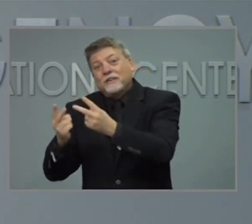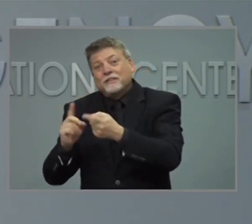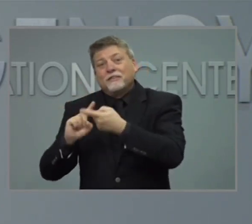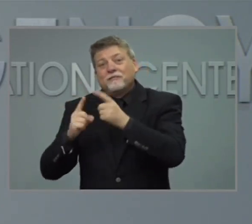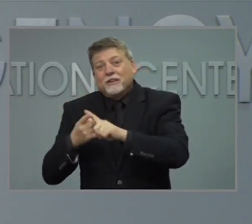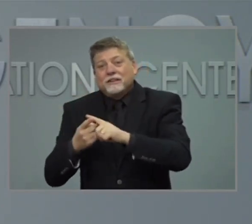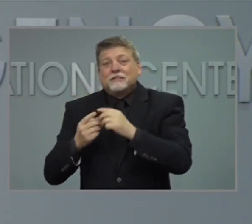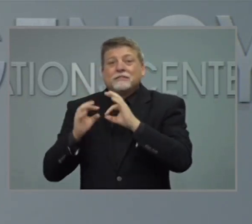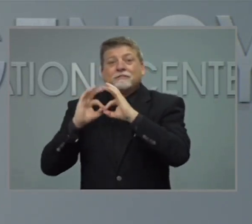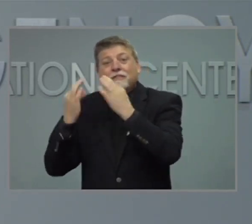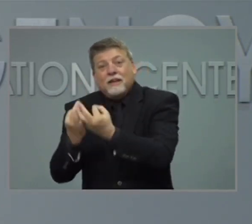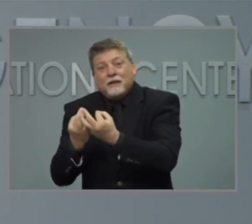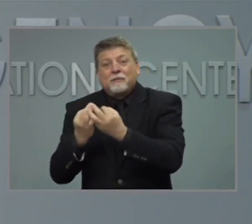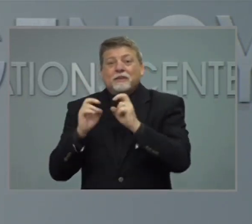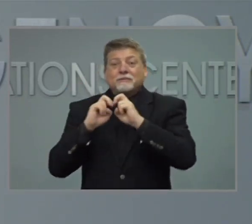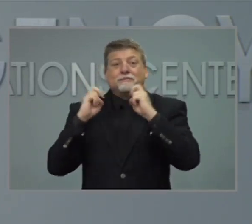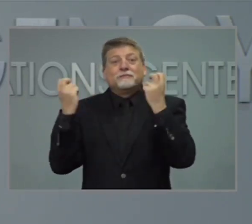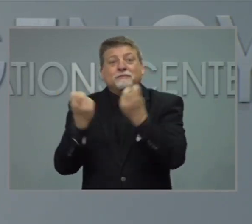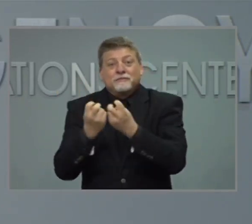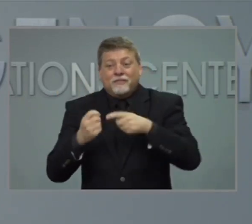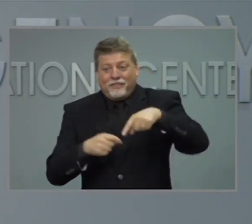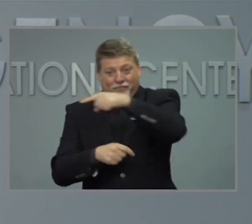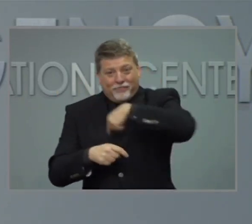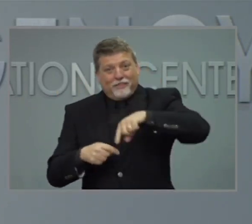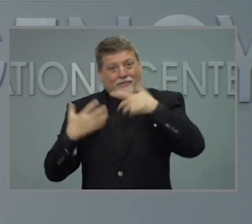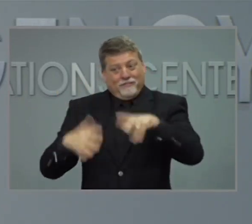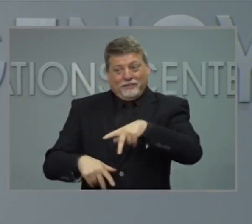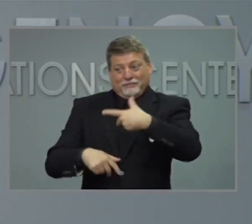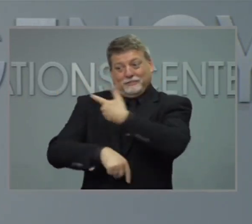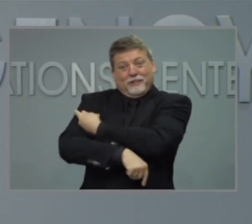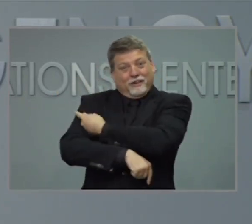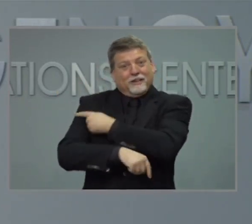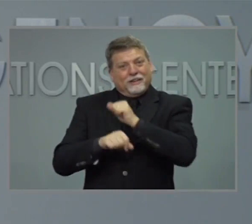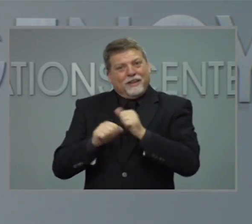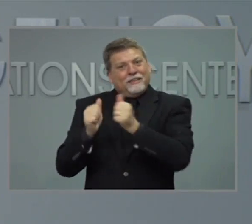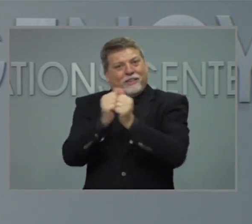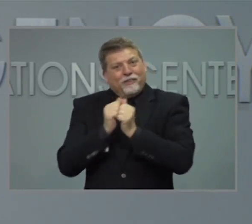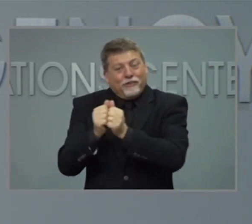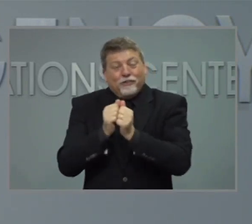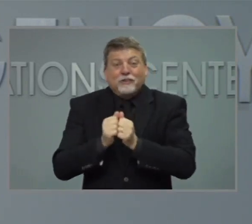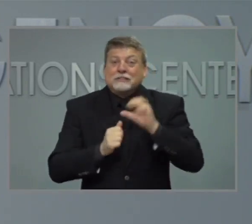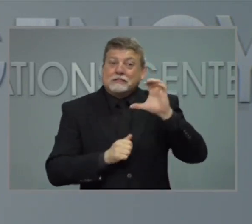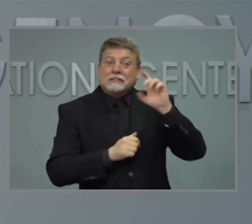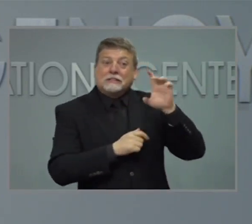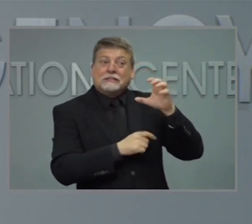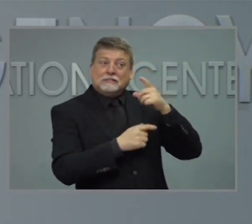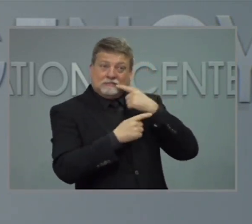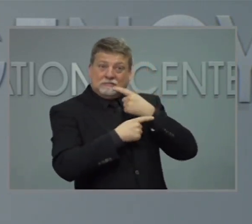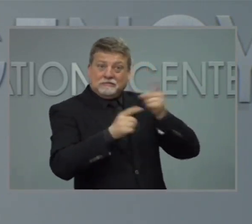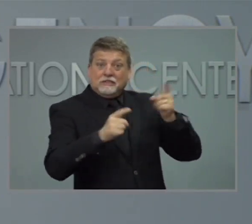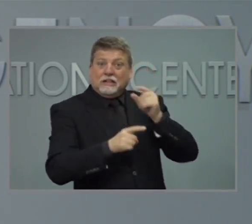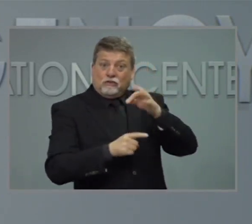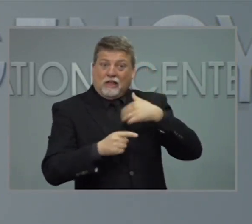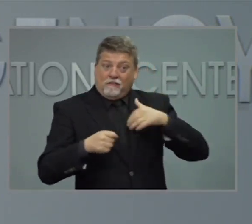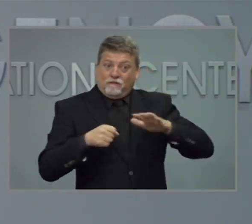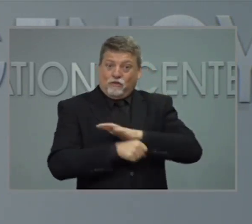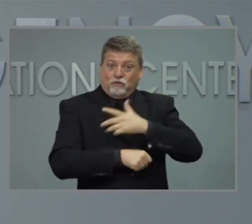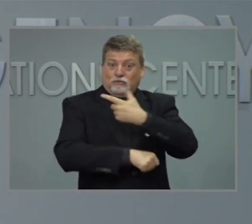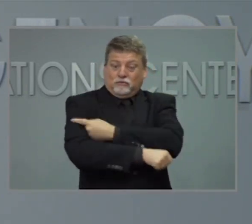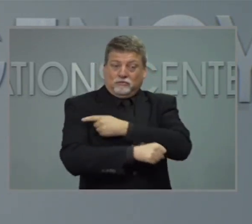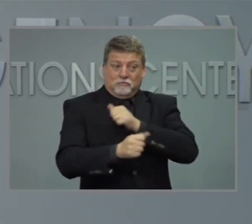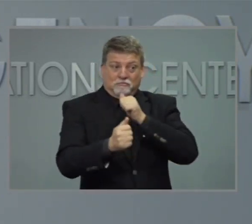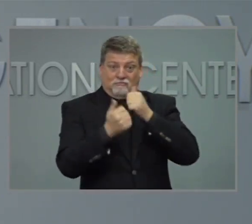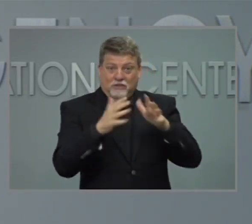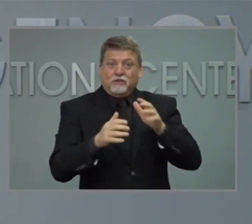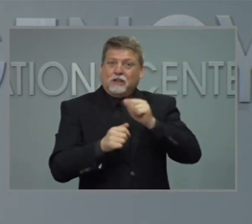friends, or having dinner with your vaccinated neighbors. New guidance from the CDC says that if you're fully vaccinated, you can travel within the United